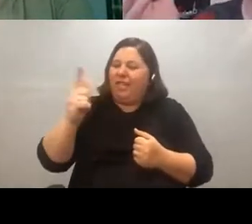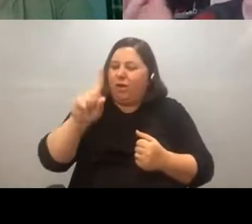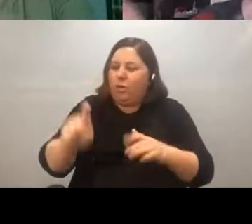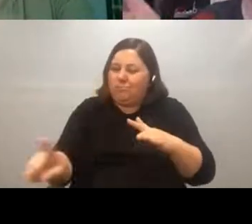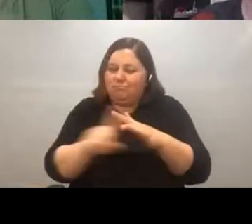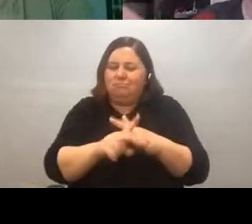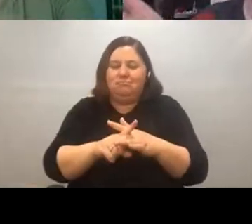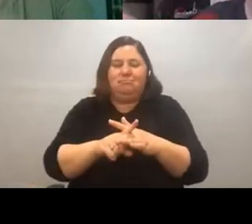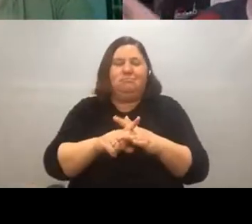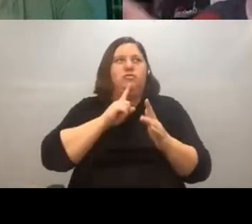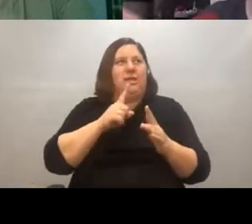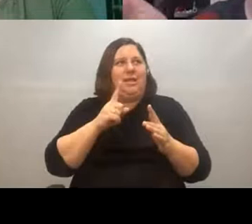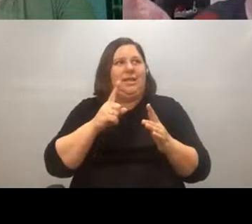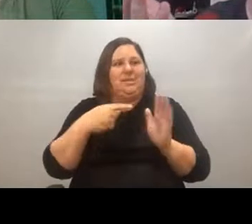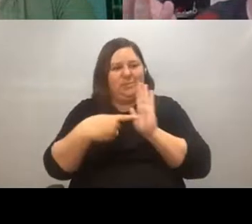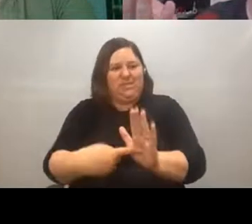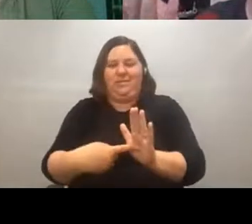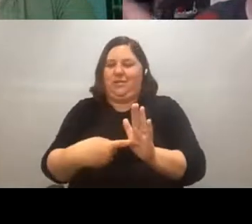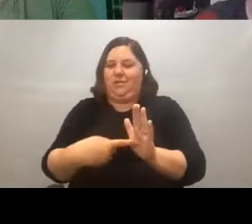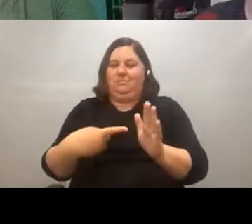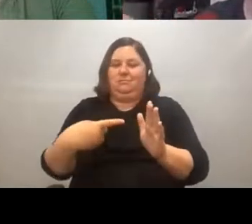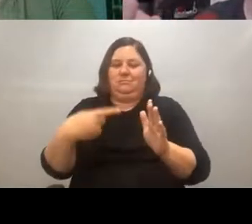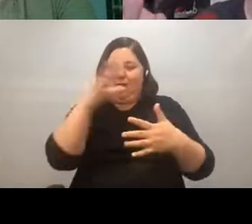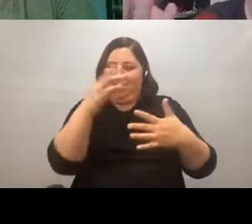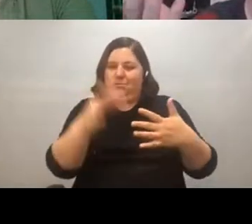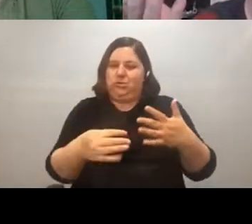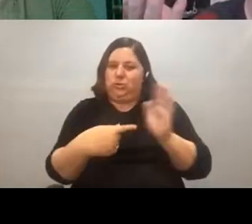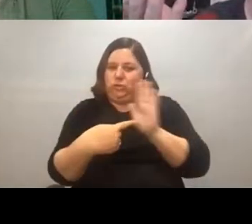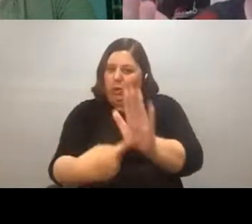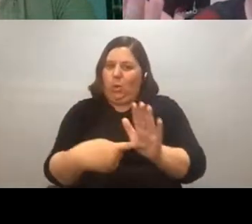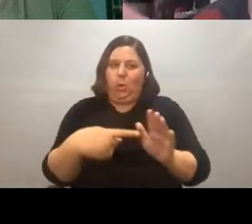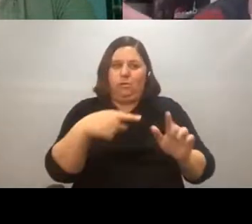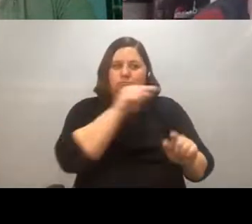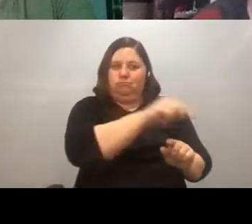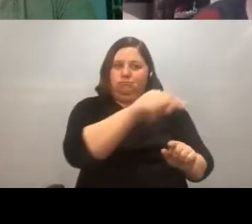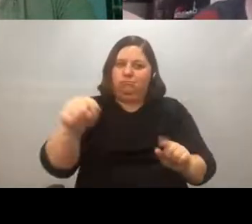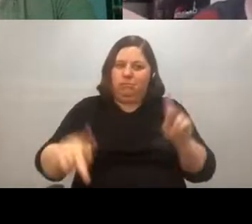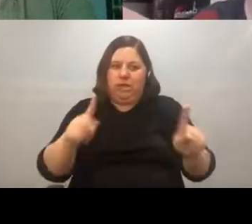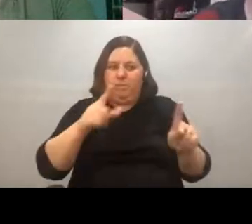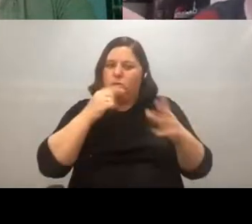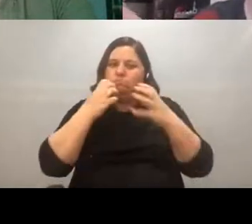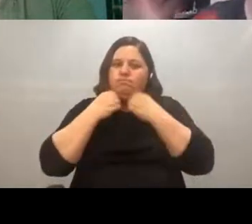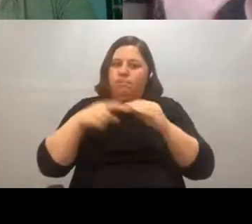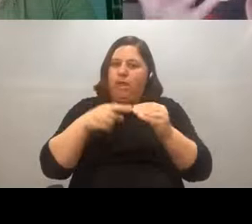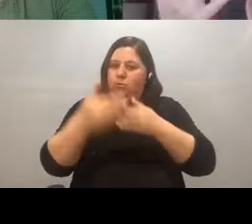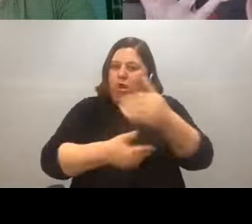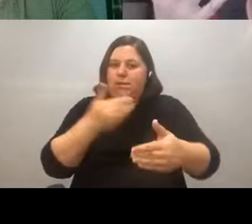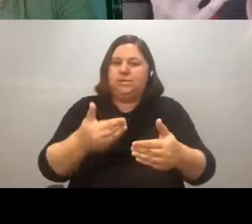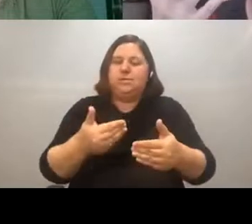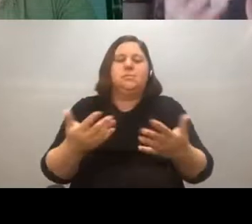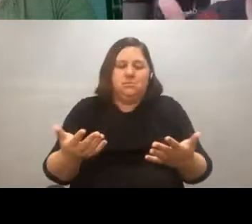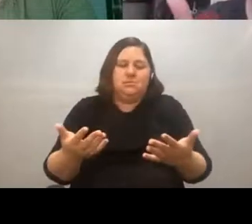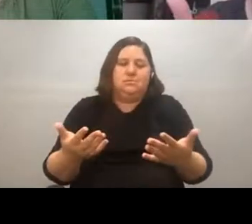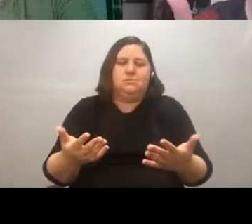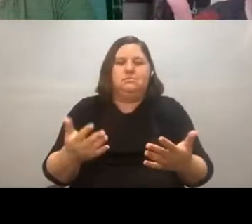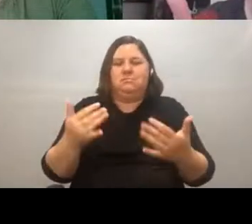very specific options to a group of uh stakeholders um who are invested in this process and that comes to mind for